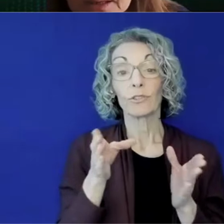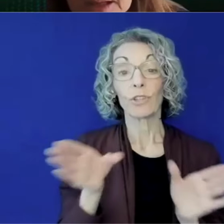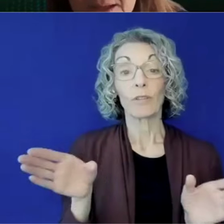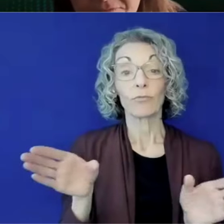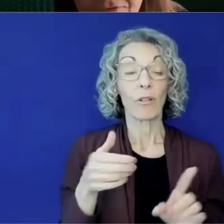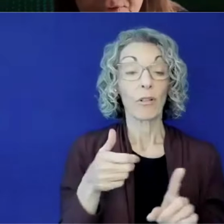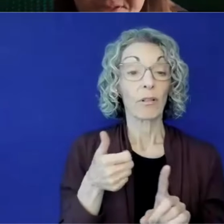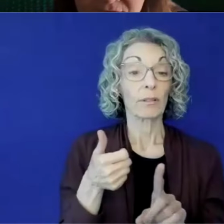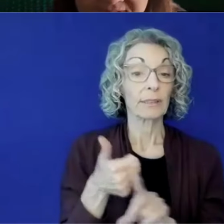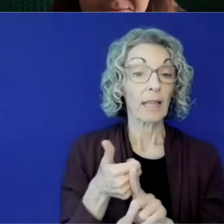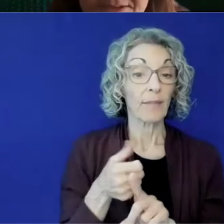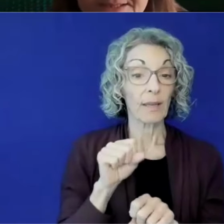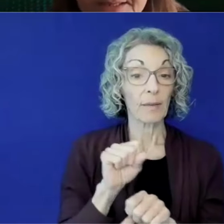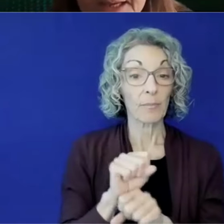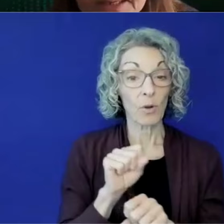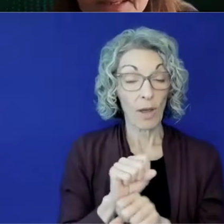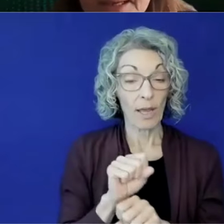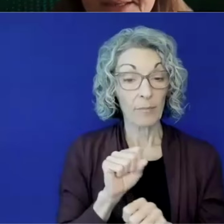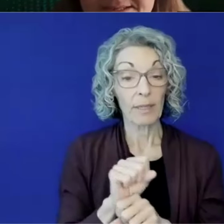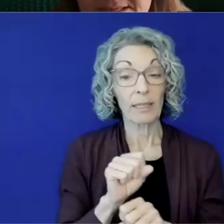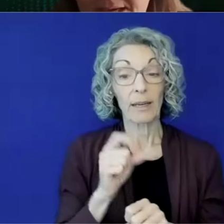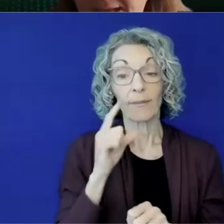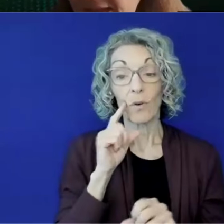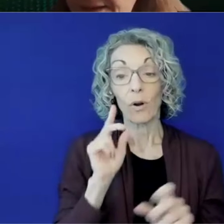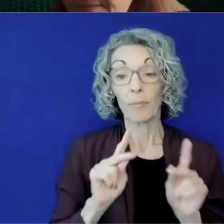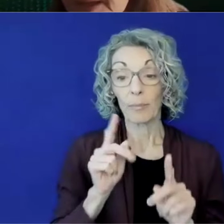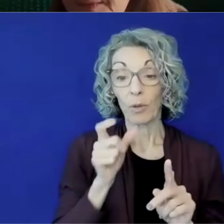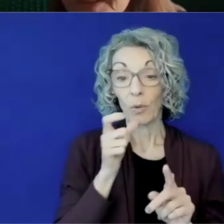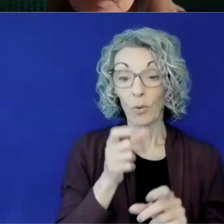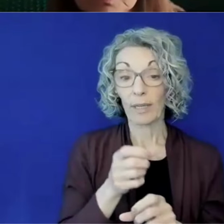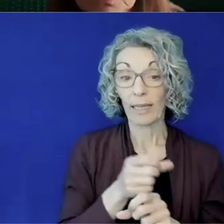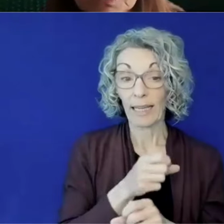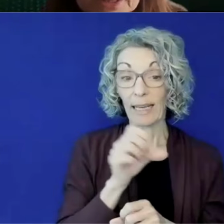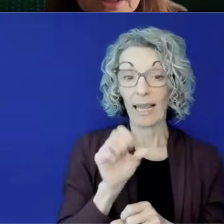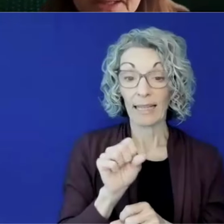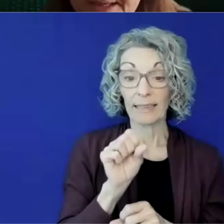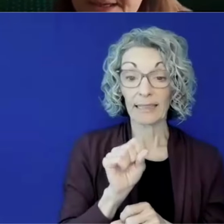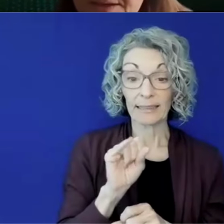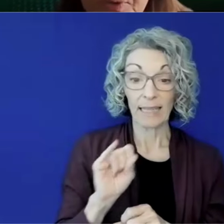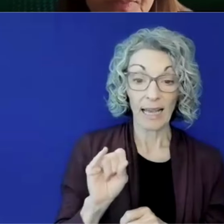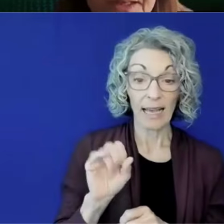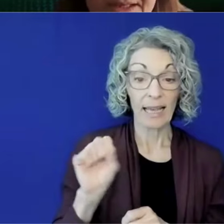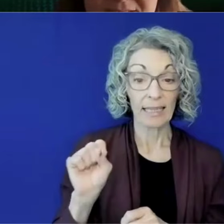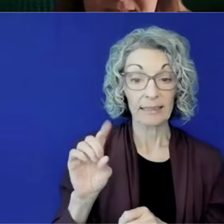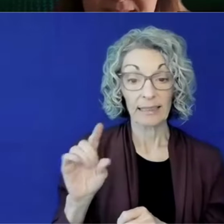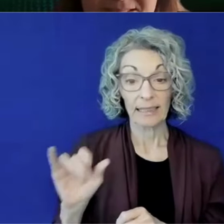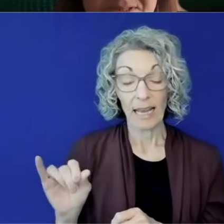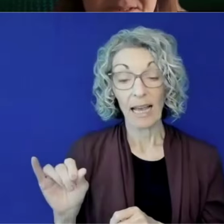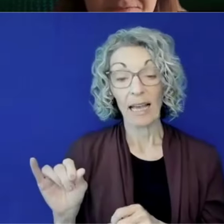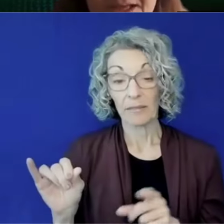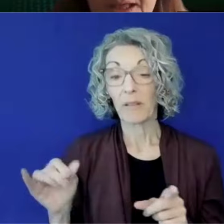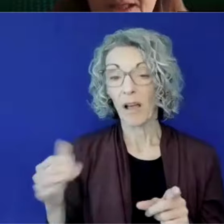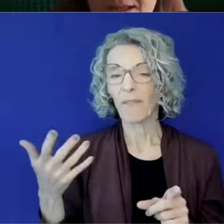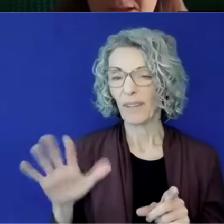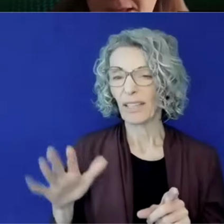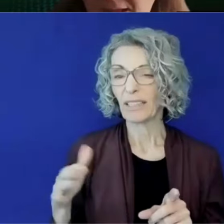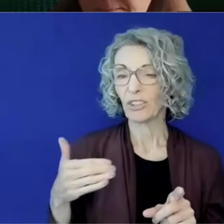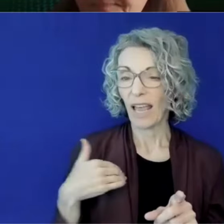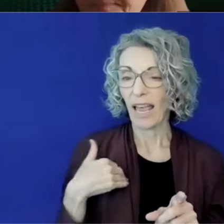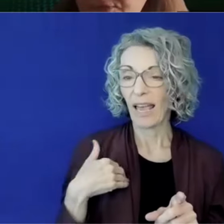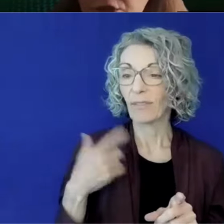self-employment, for folks that are receiving SSI and SSDI, and maybe one of my colleagues can put the link to that specific